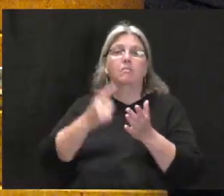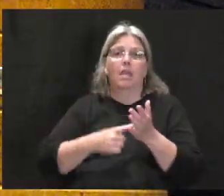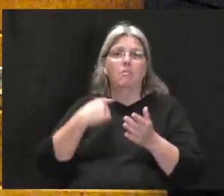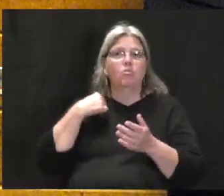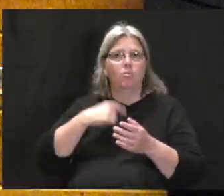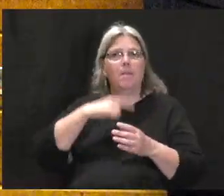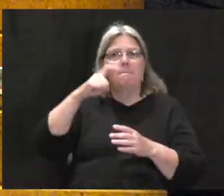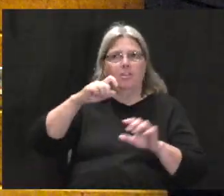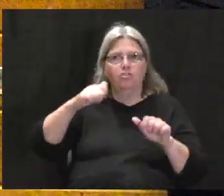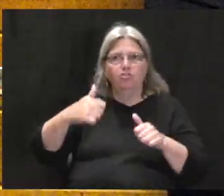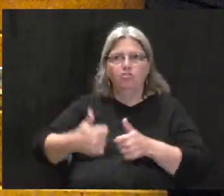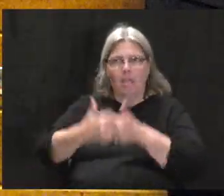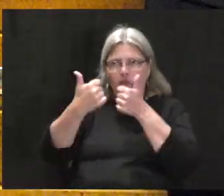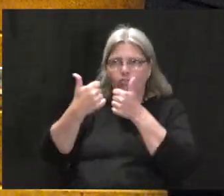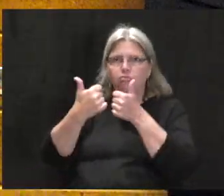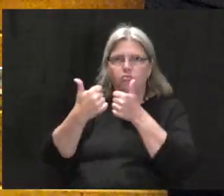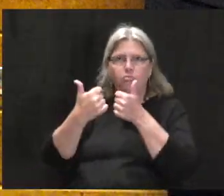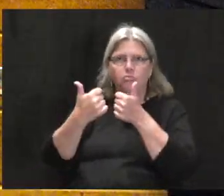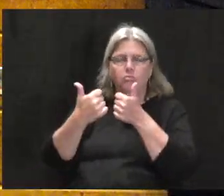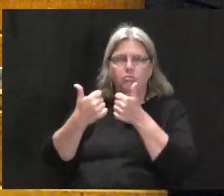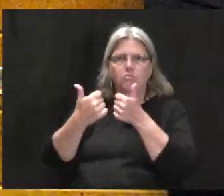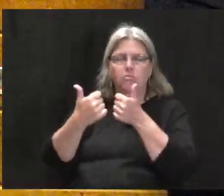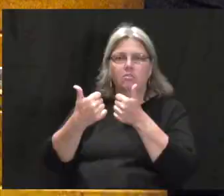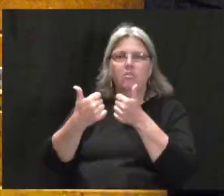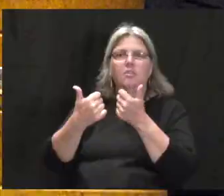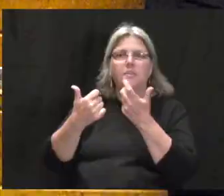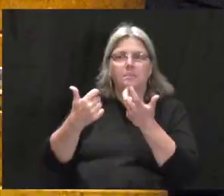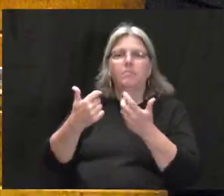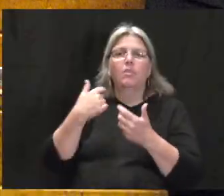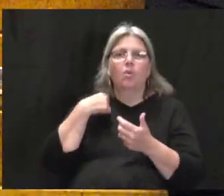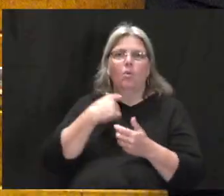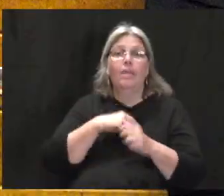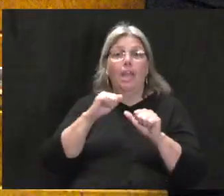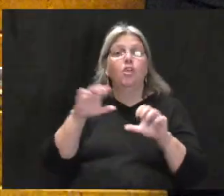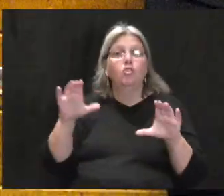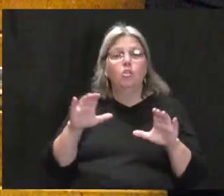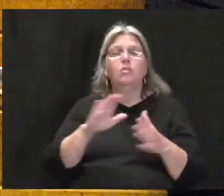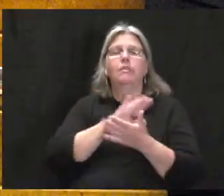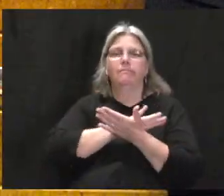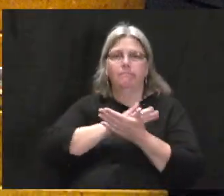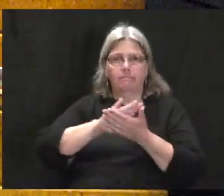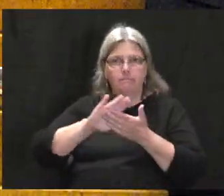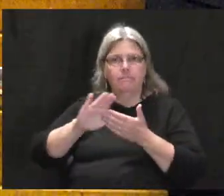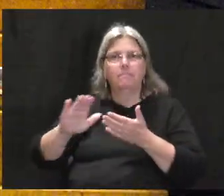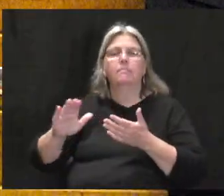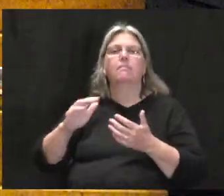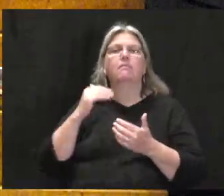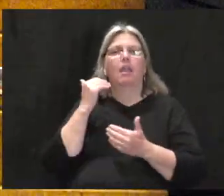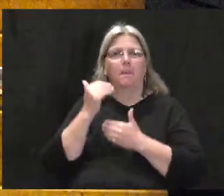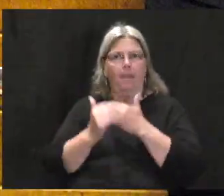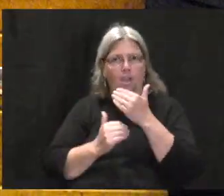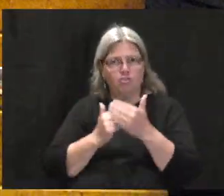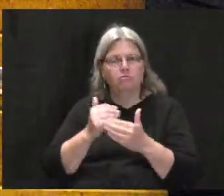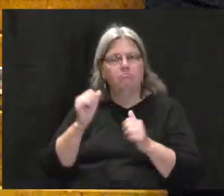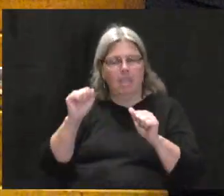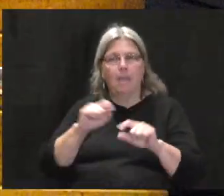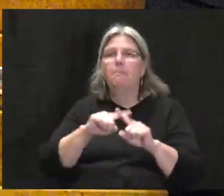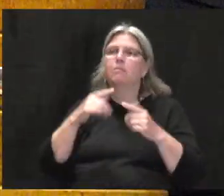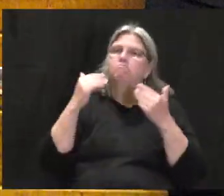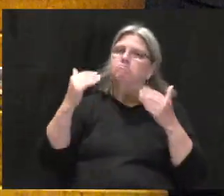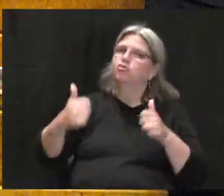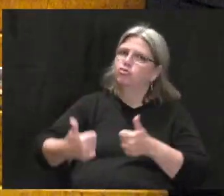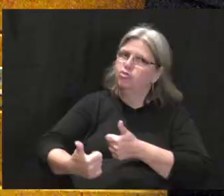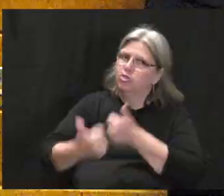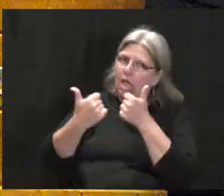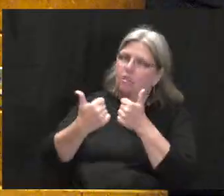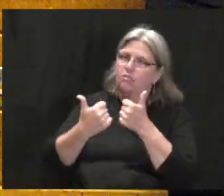move forward. So don't take this as just a moment, take this as a movement. So the next step is elect